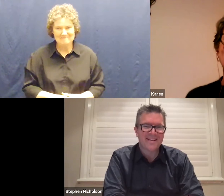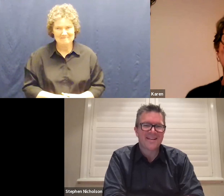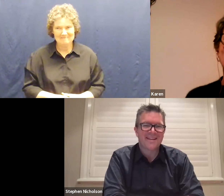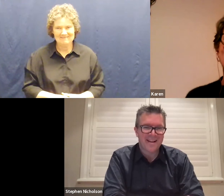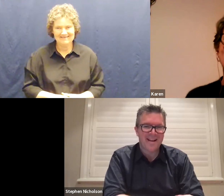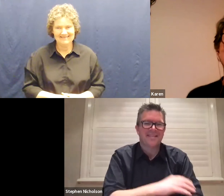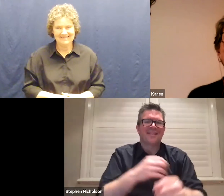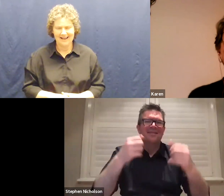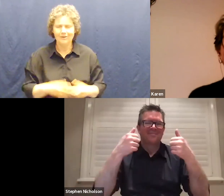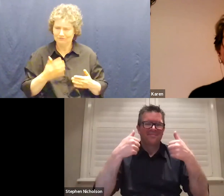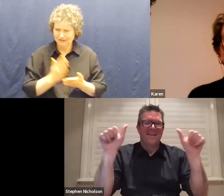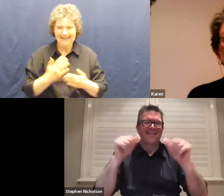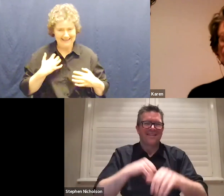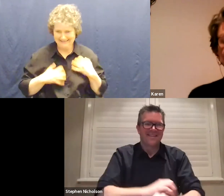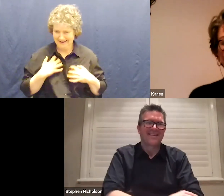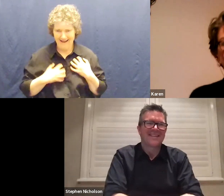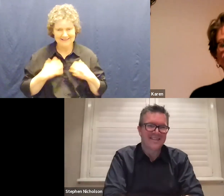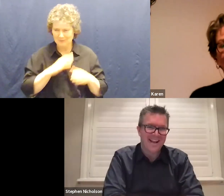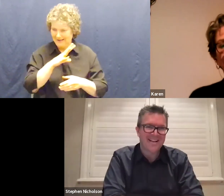Yeah. So I was really excited to be part of that.